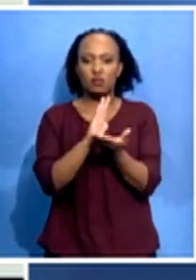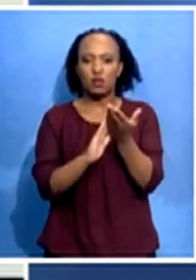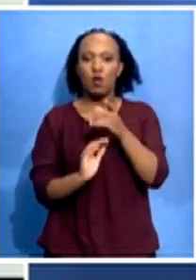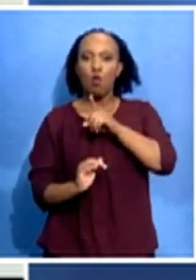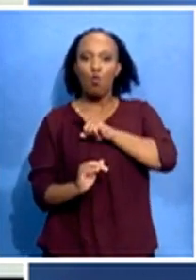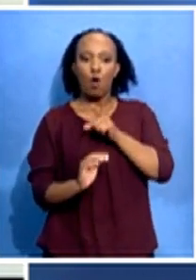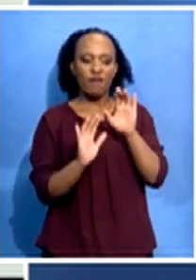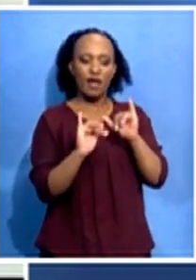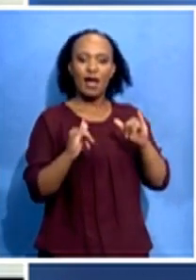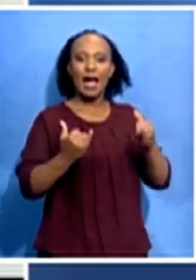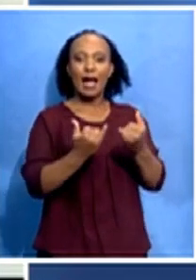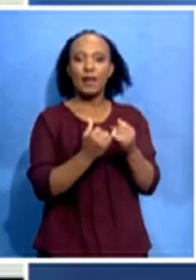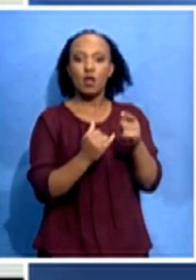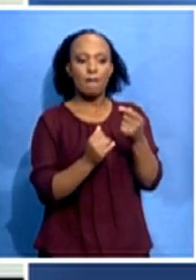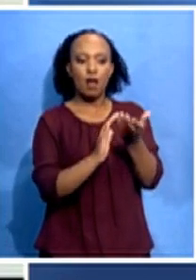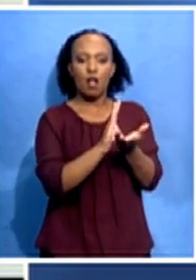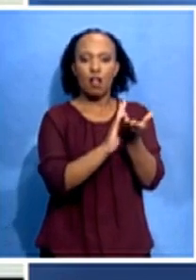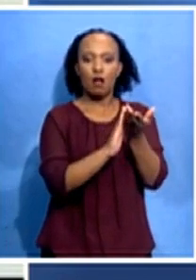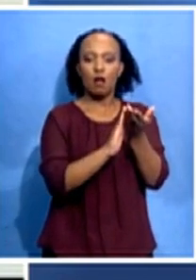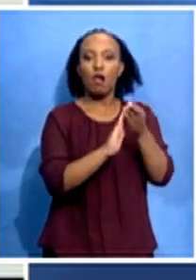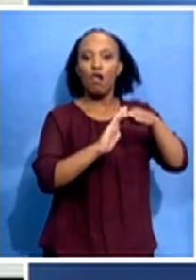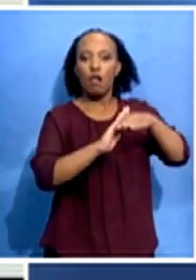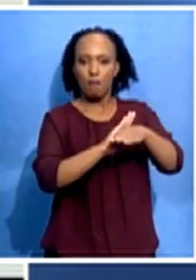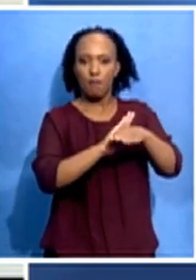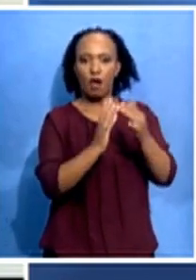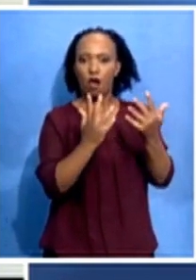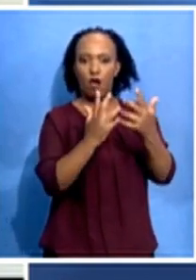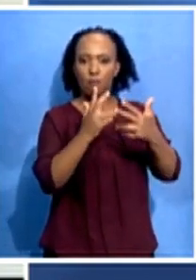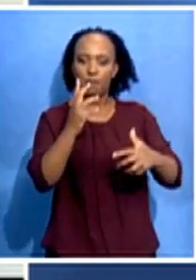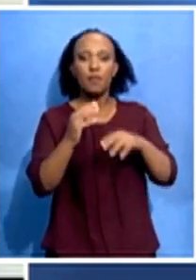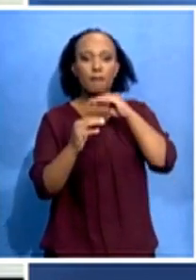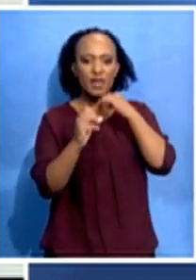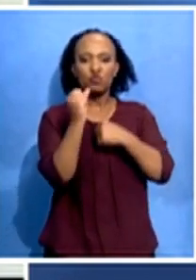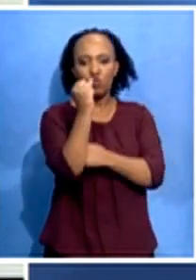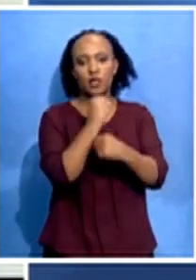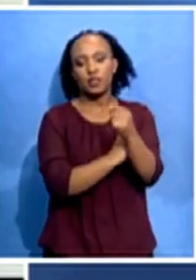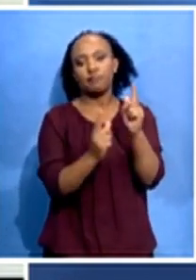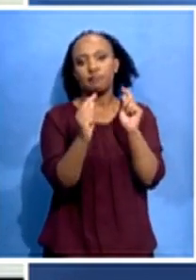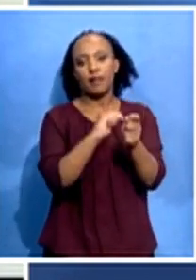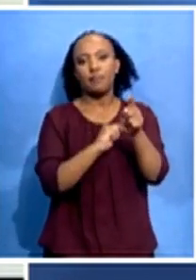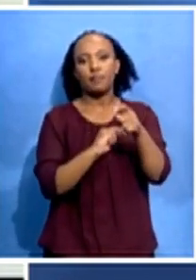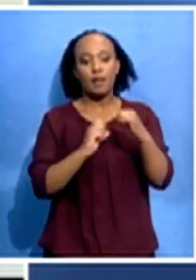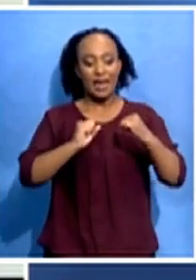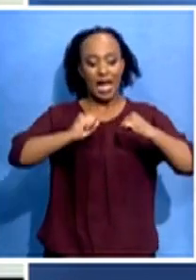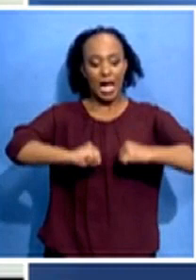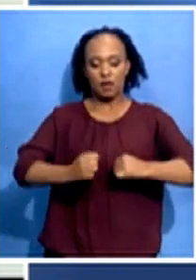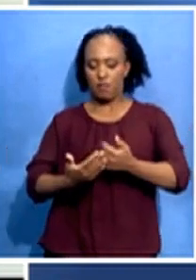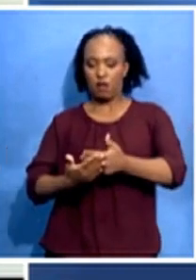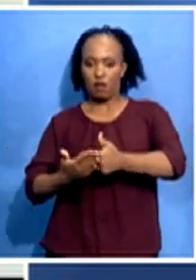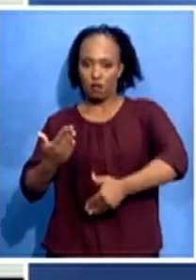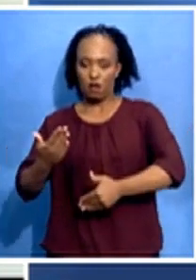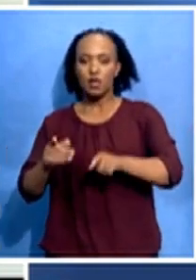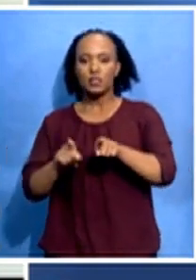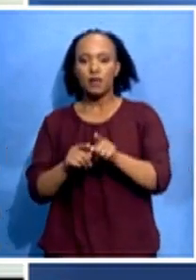there's a problem, and there needs to be restructuring. And I think together with that agreement, there needs to be a commitment to saying restructuring efficiencies. We live in the